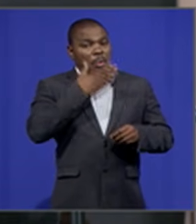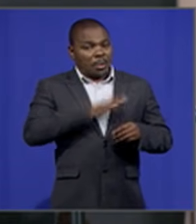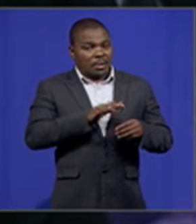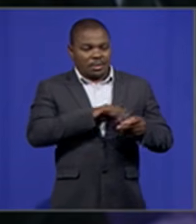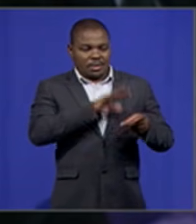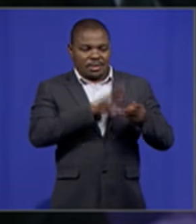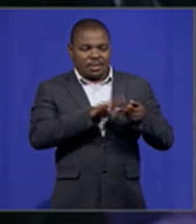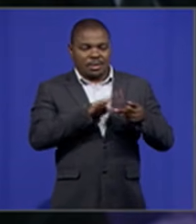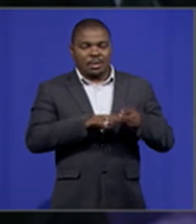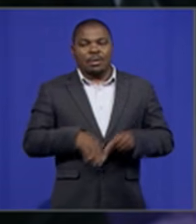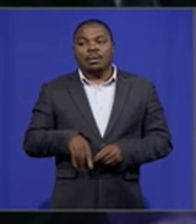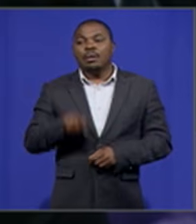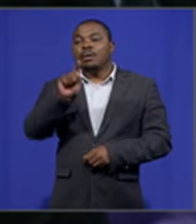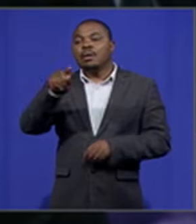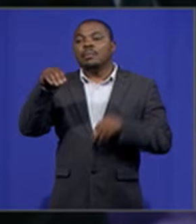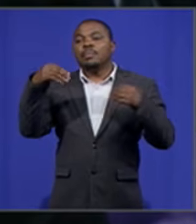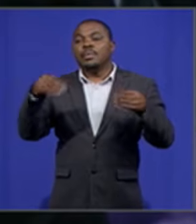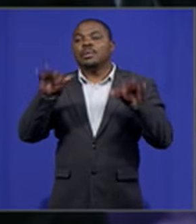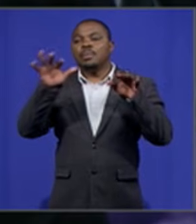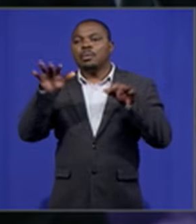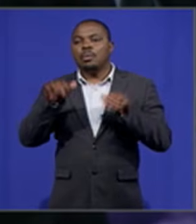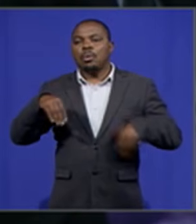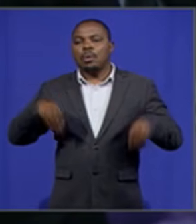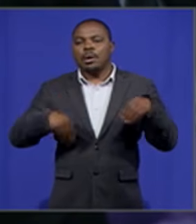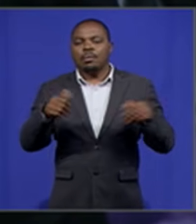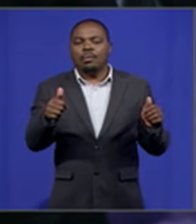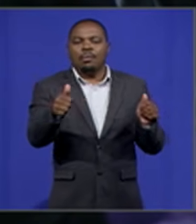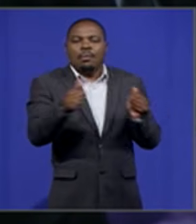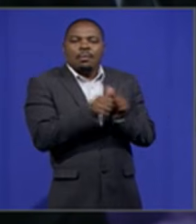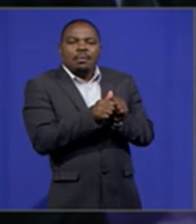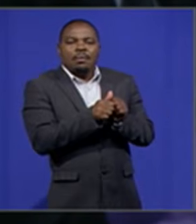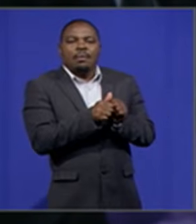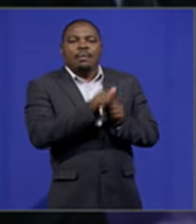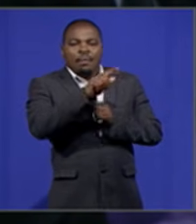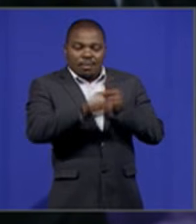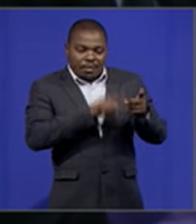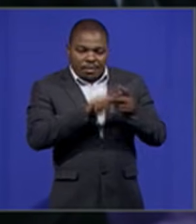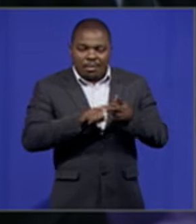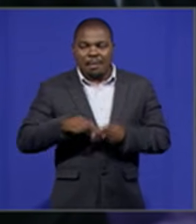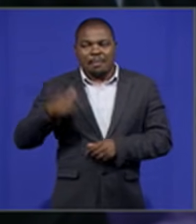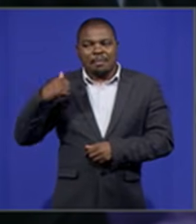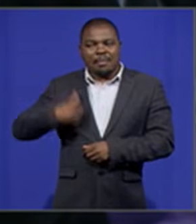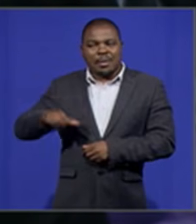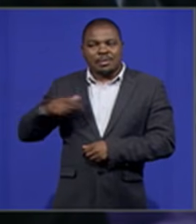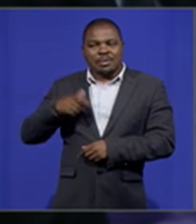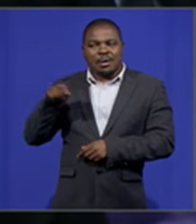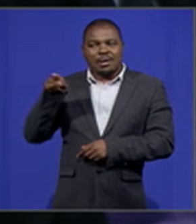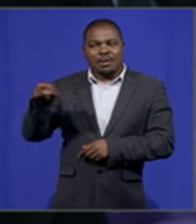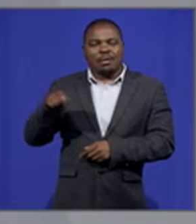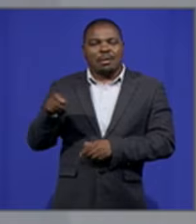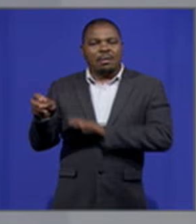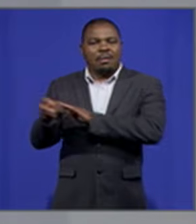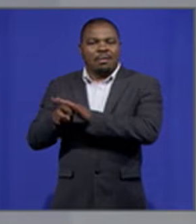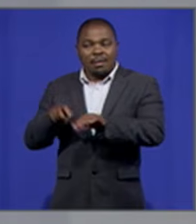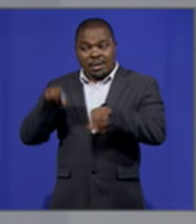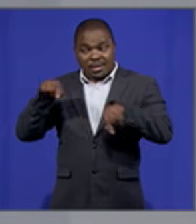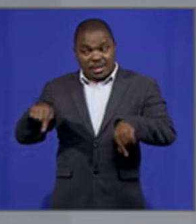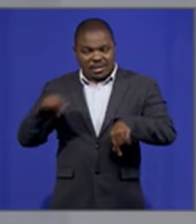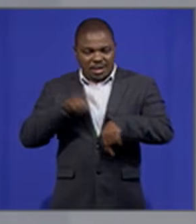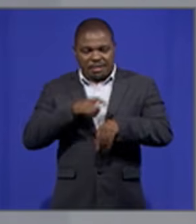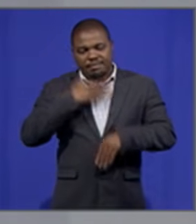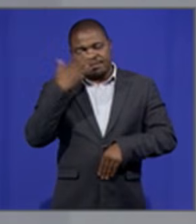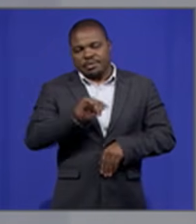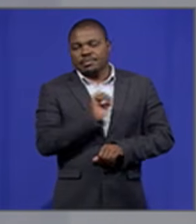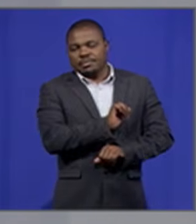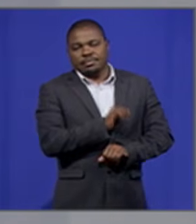colluding with corrupt business people to loot municipalities are now over. Khabagare